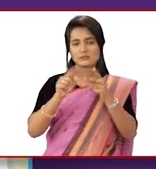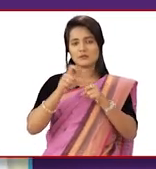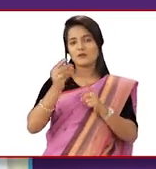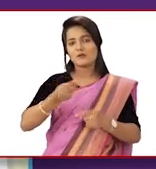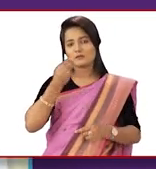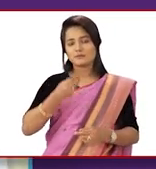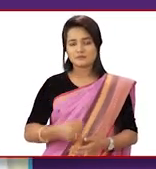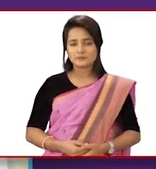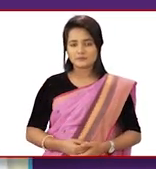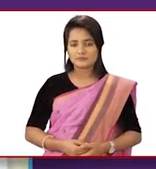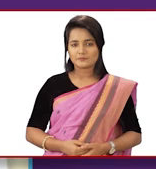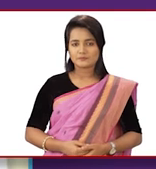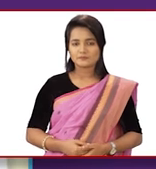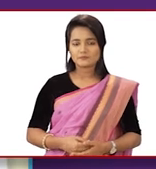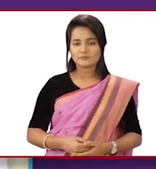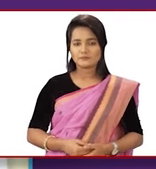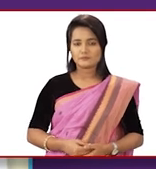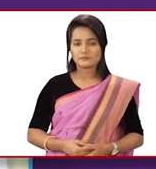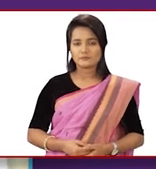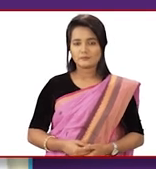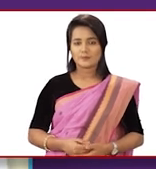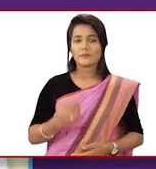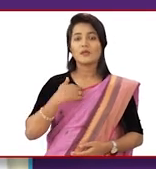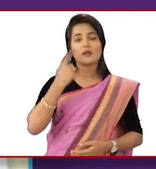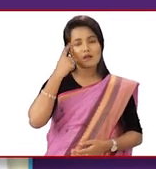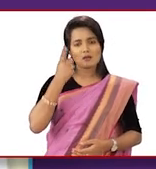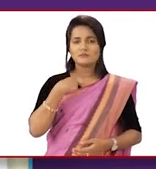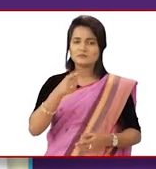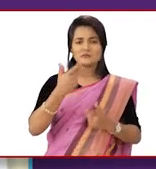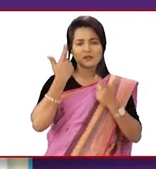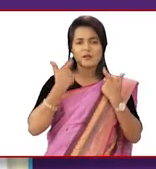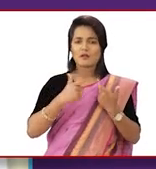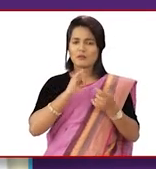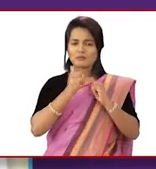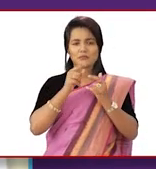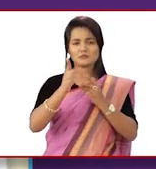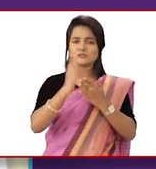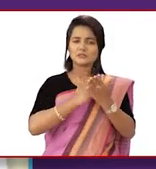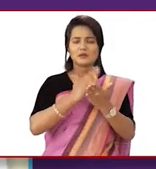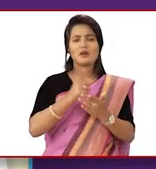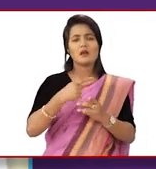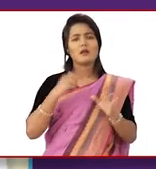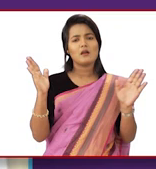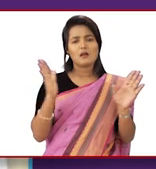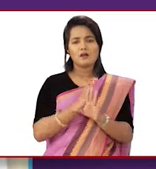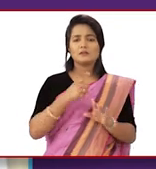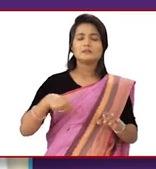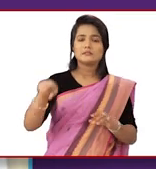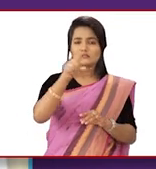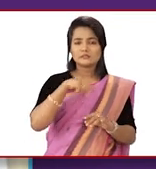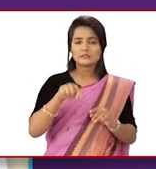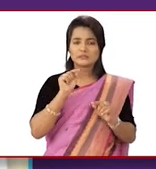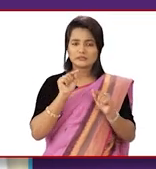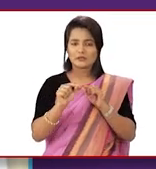thoughts. I think we are at the end of this conversation. Before we leave for the day, can we have all the panelists